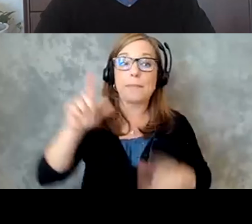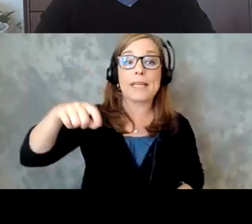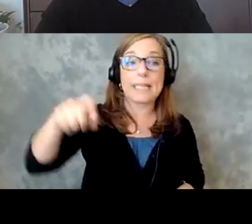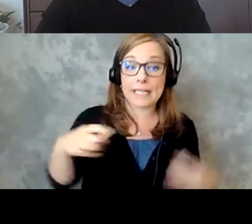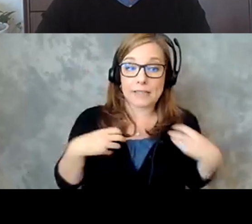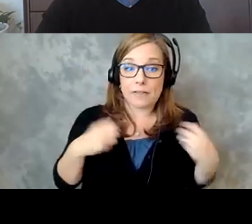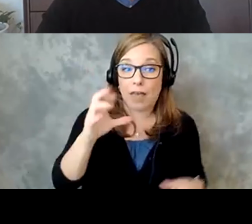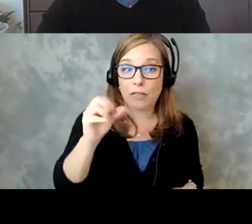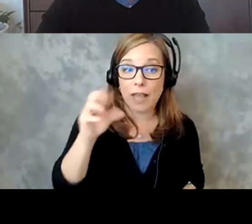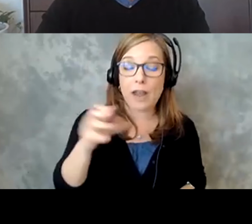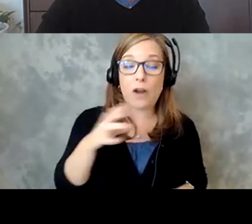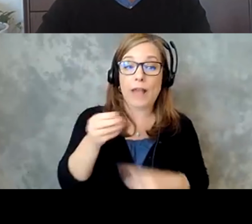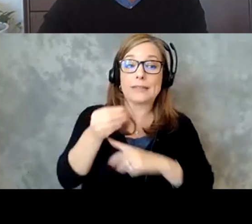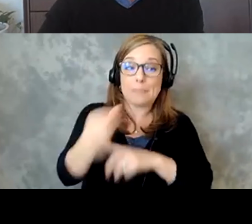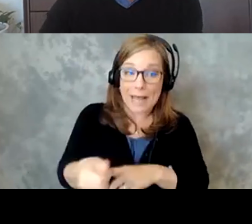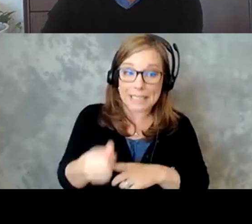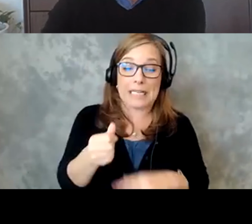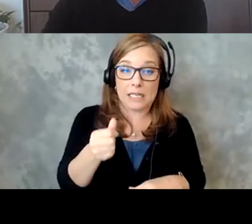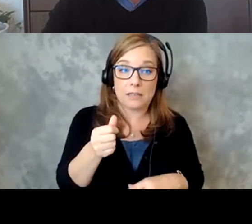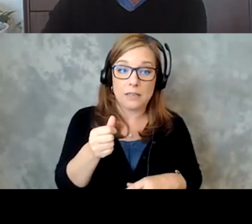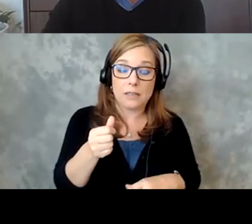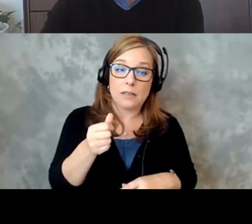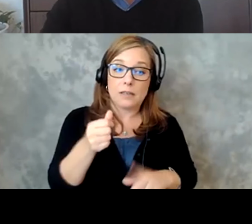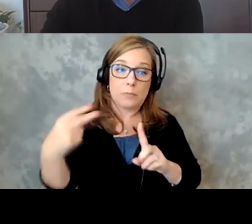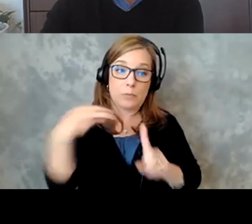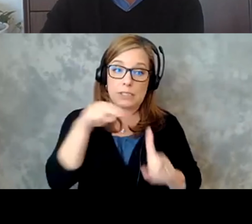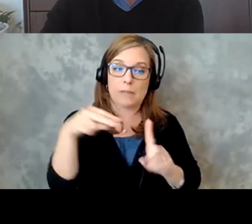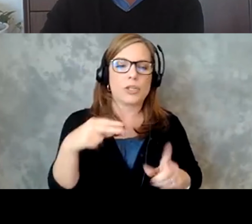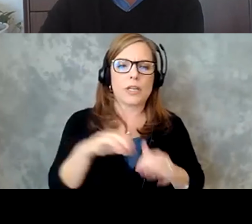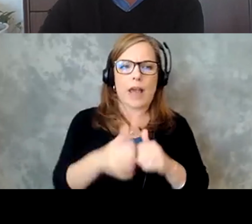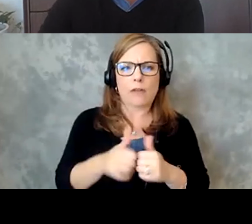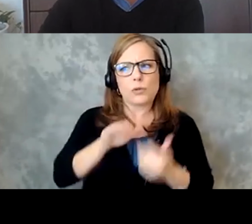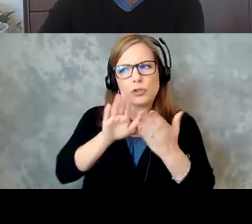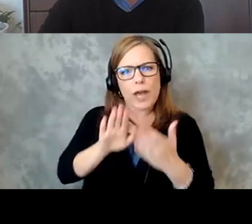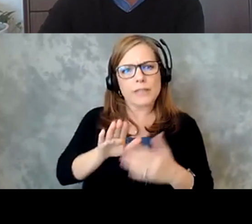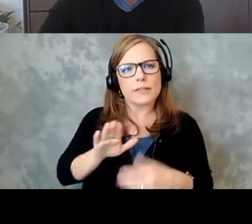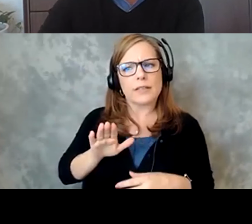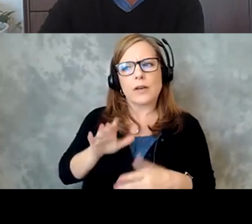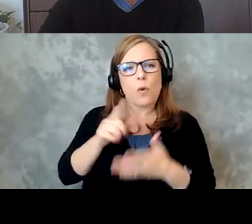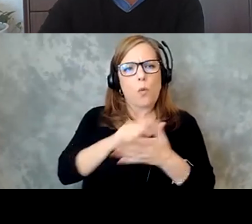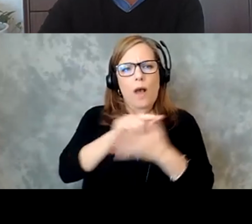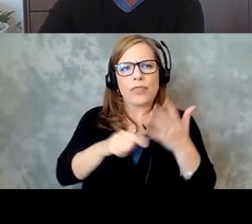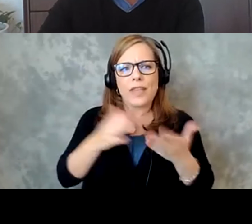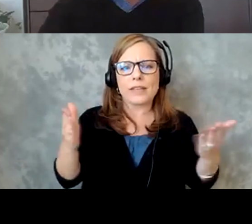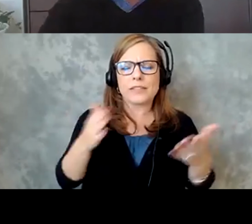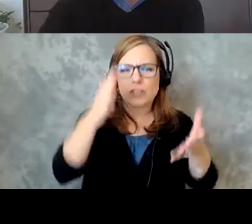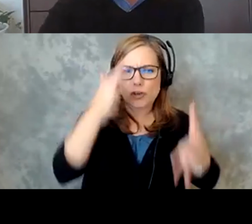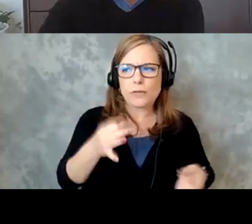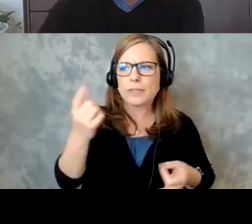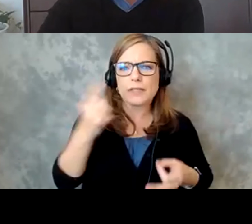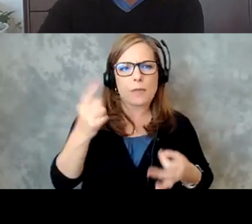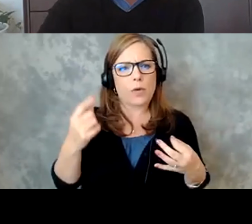and by making significant investments in an effort to address those social determinants of health, and all from a